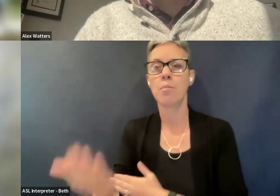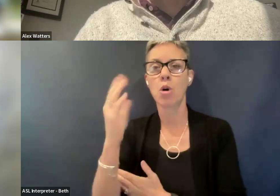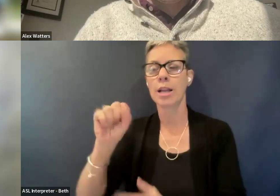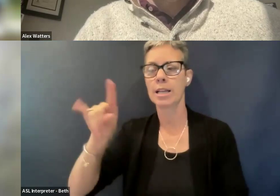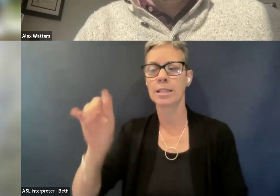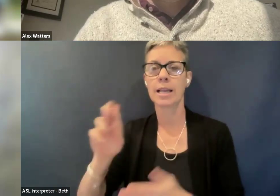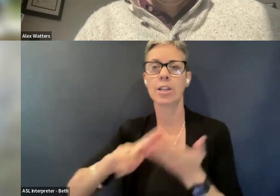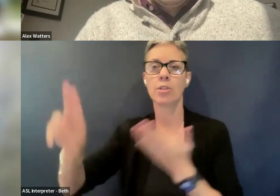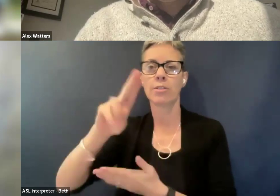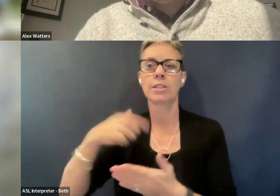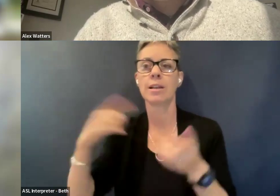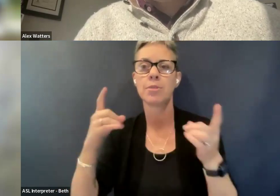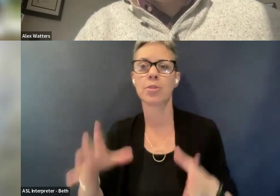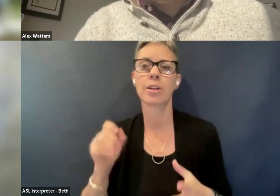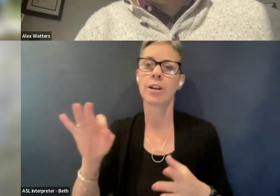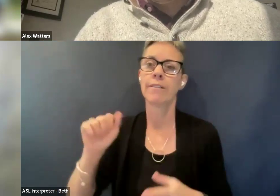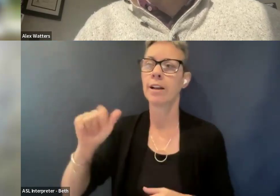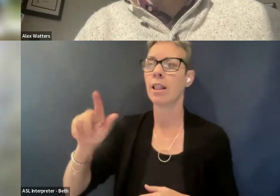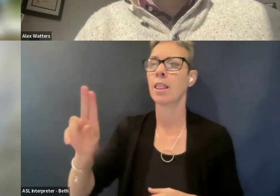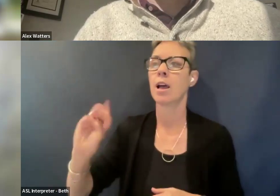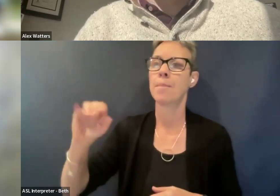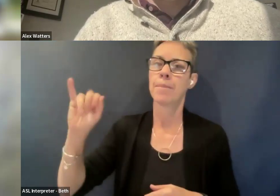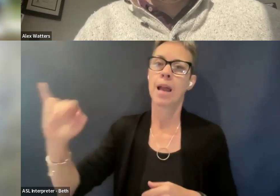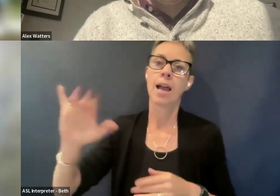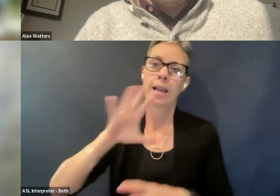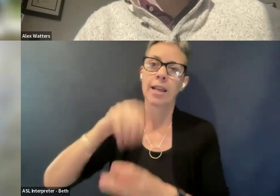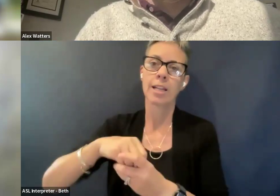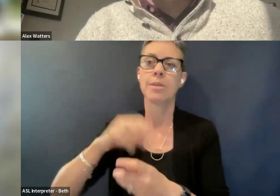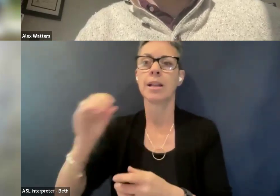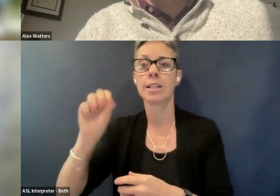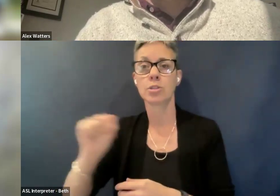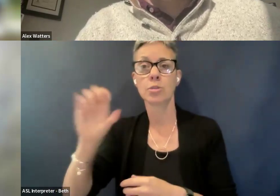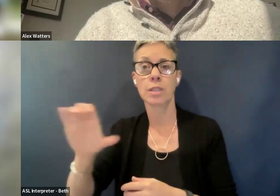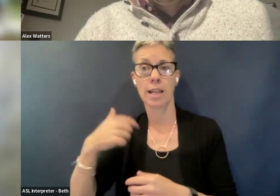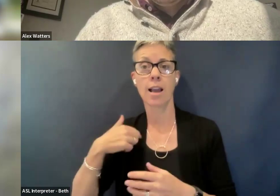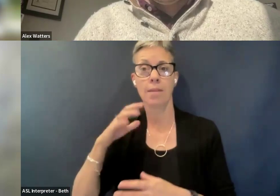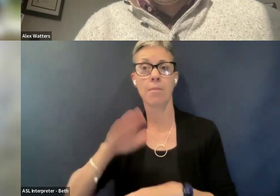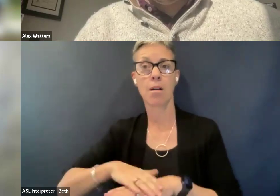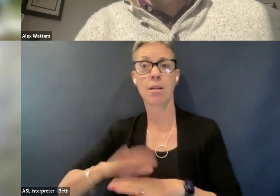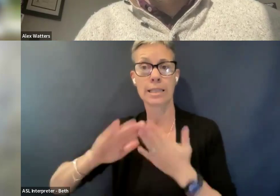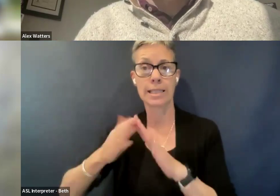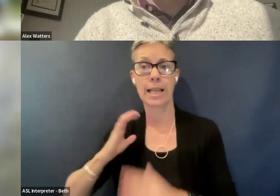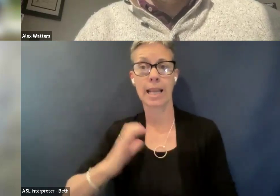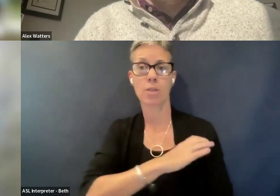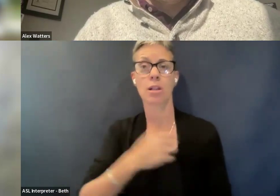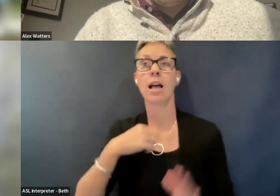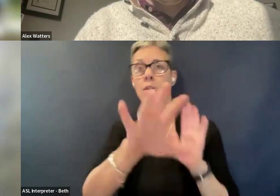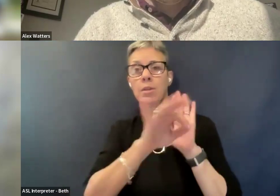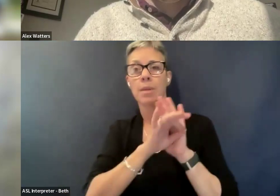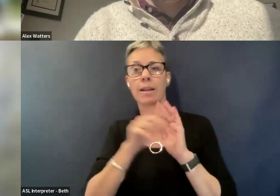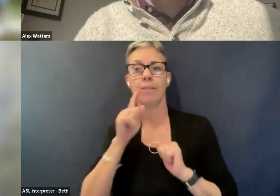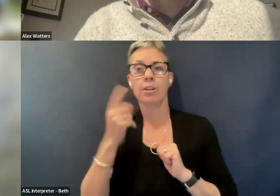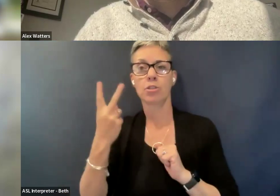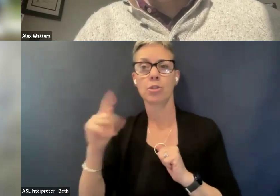of alumni engagement. And in Sioux City, I also serve on the city council. I was elected for a couple terms